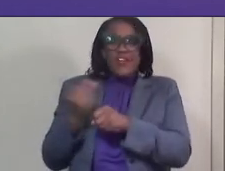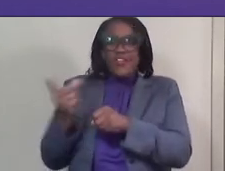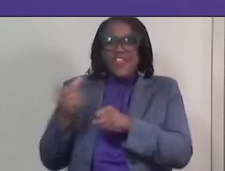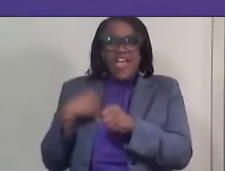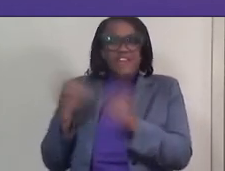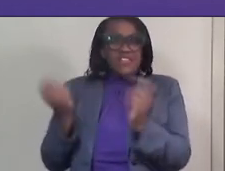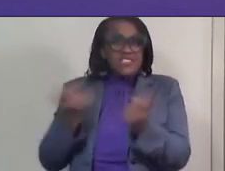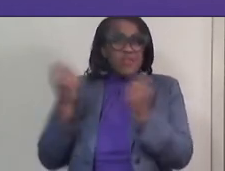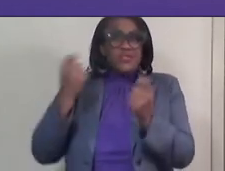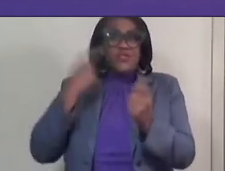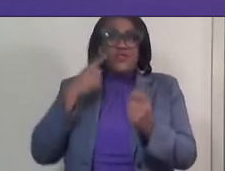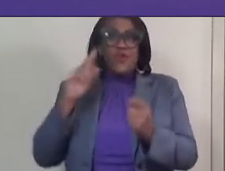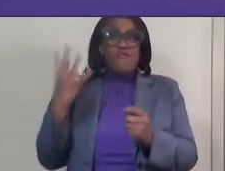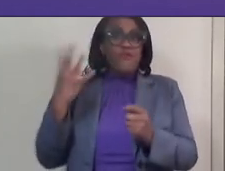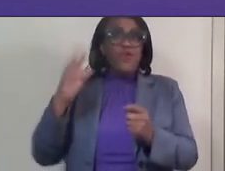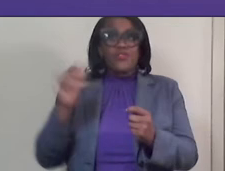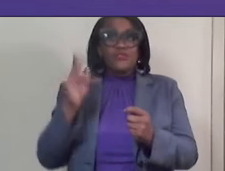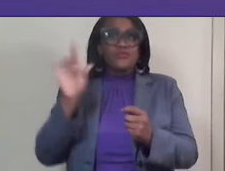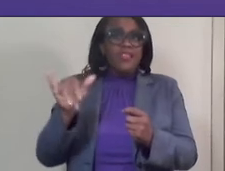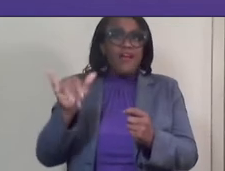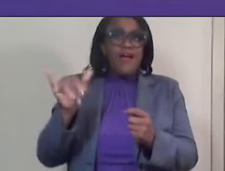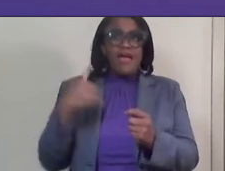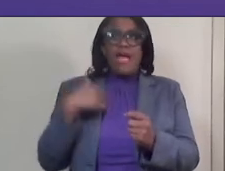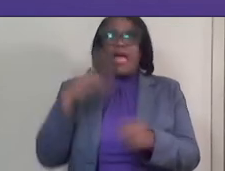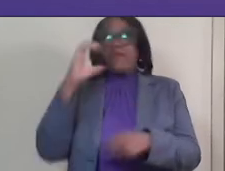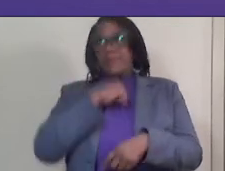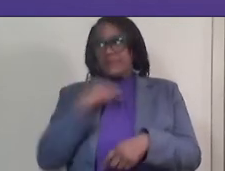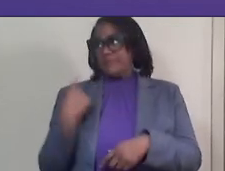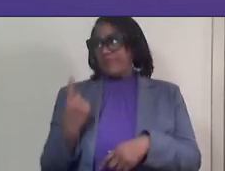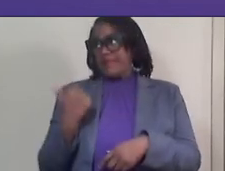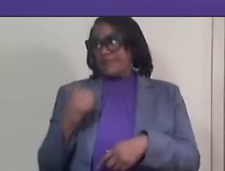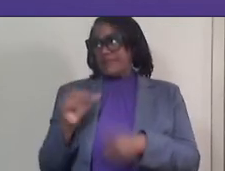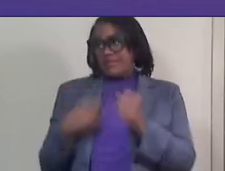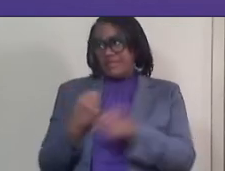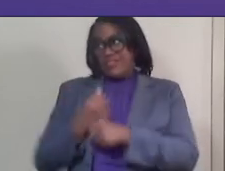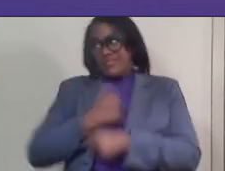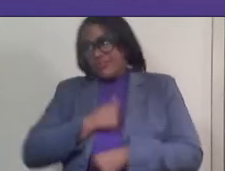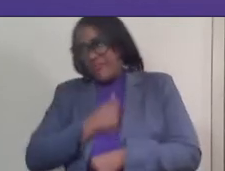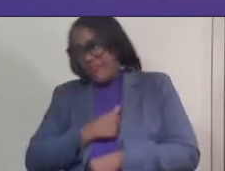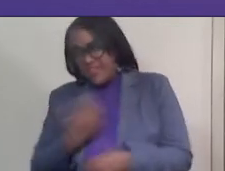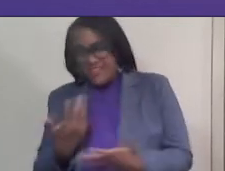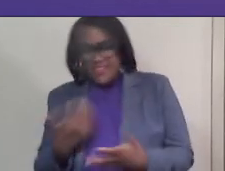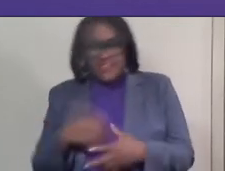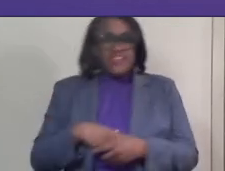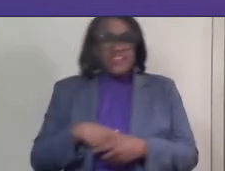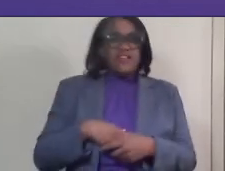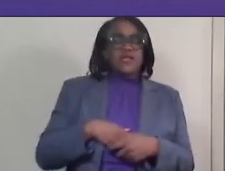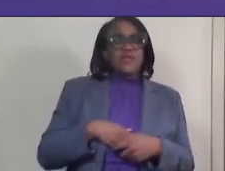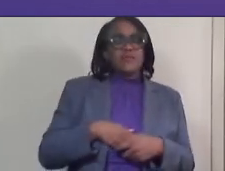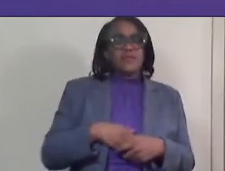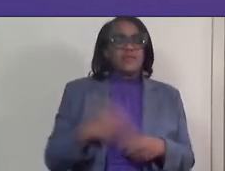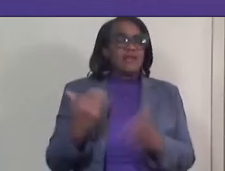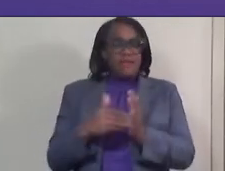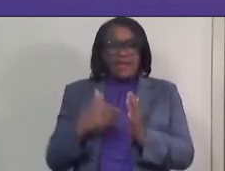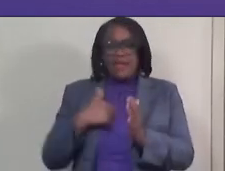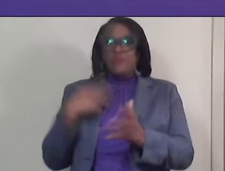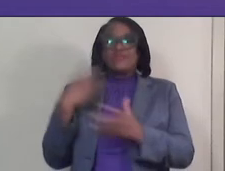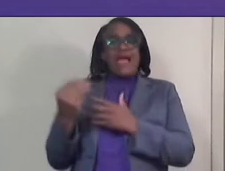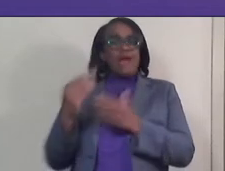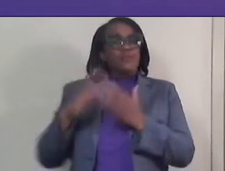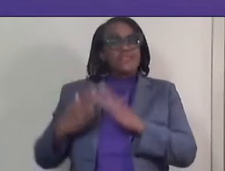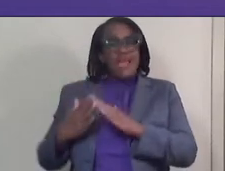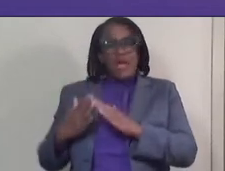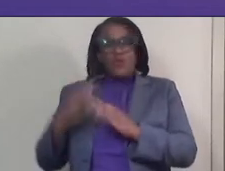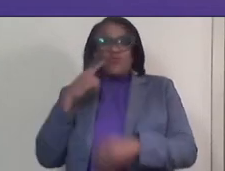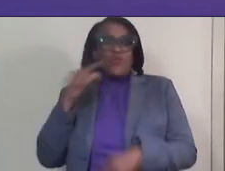4th of July that I had missed for the past decade. Apologies. And again, I was out of town for this one.